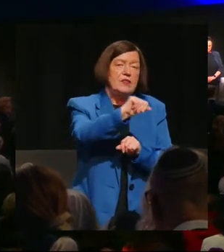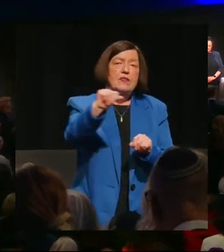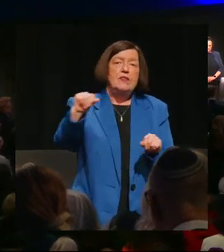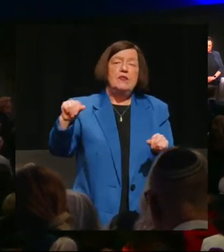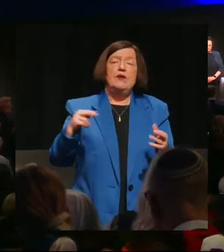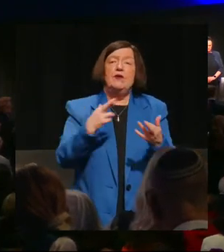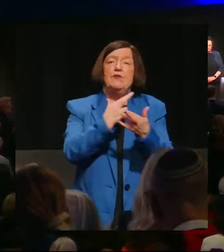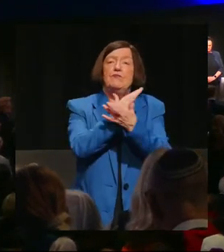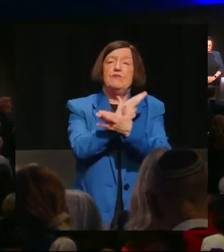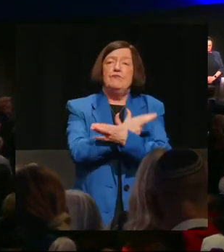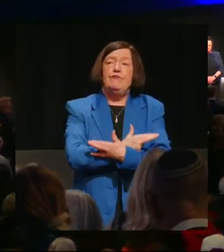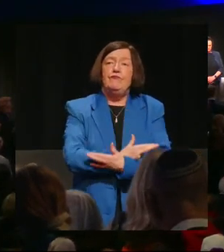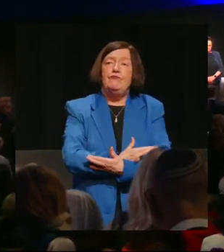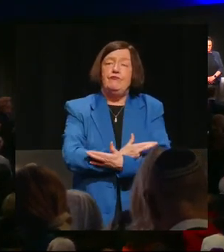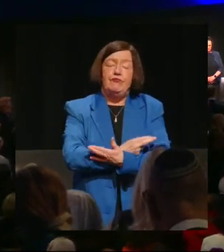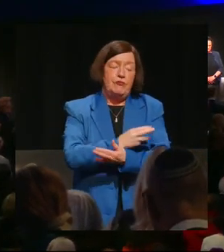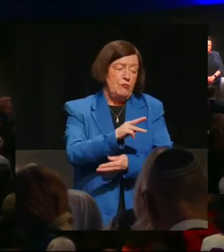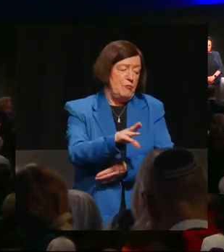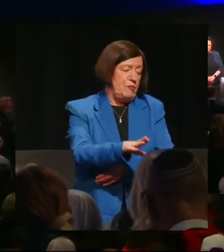Shenishkatu,